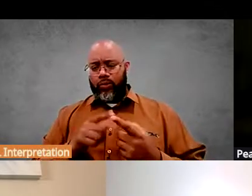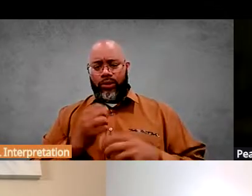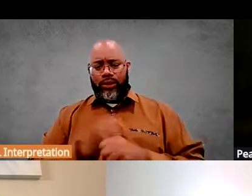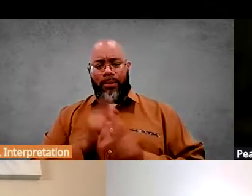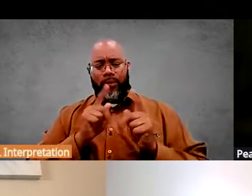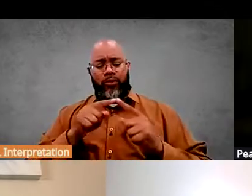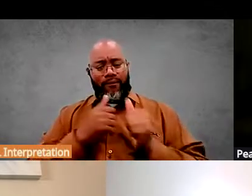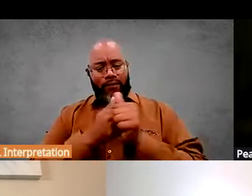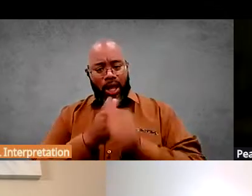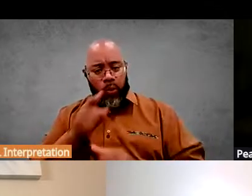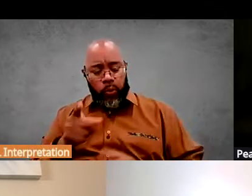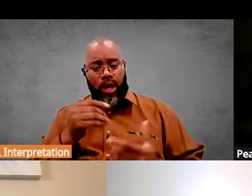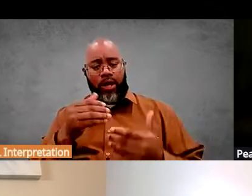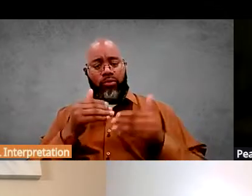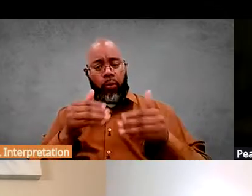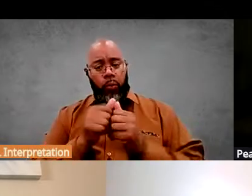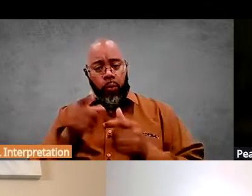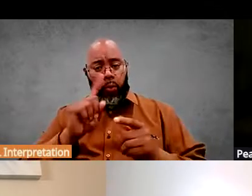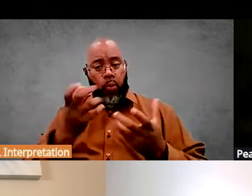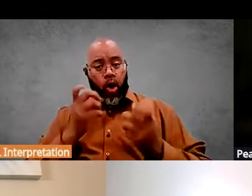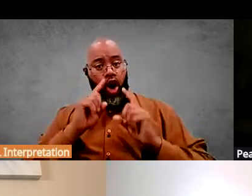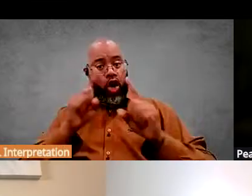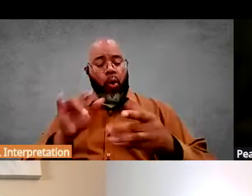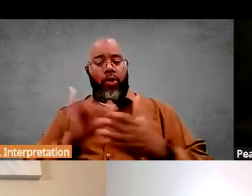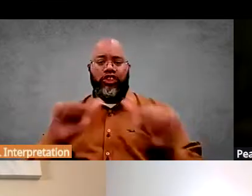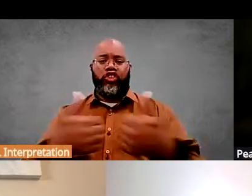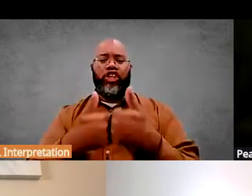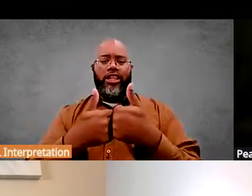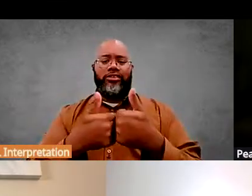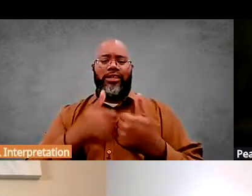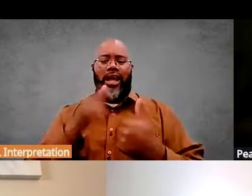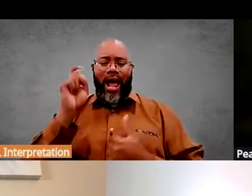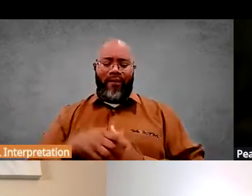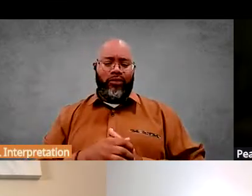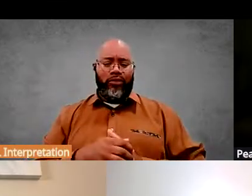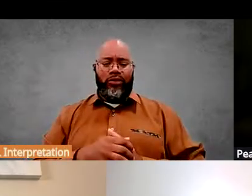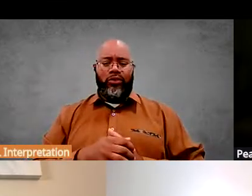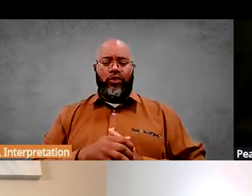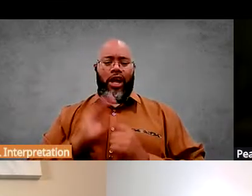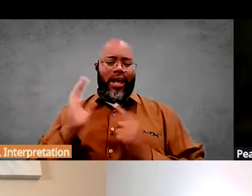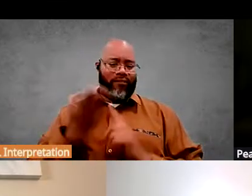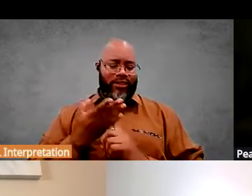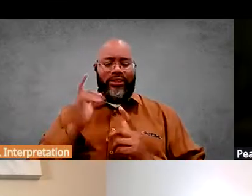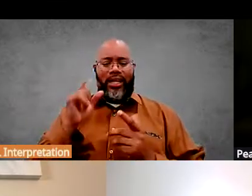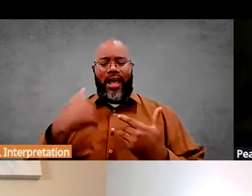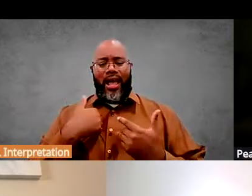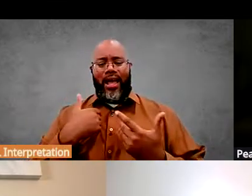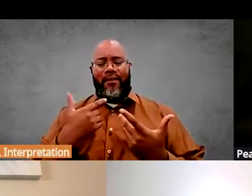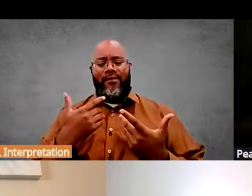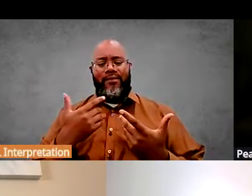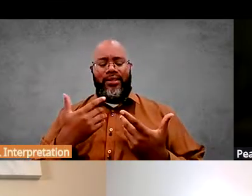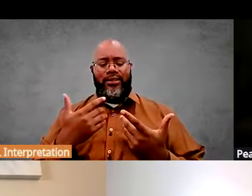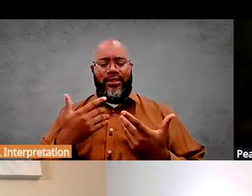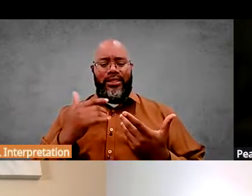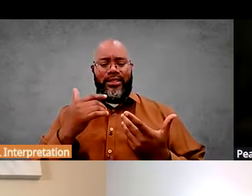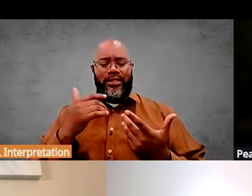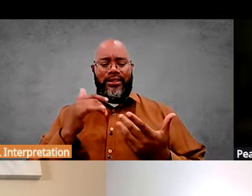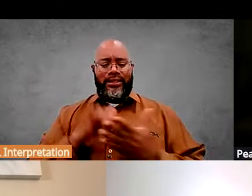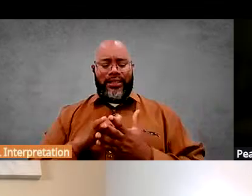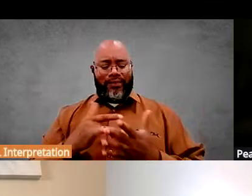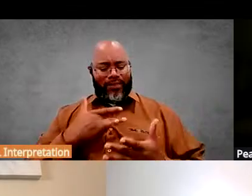follow you and go with you where you want to go it's a challenge. And you have to be convincing, you have to have conviction, you have to have that kind of like gumption,